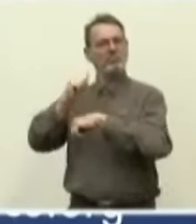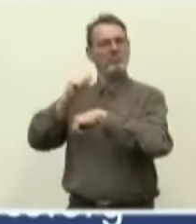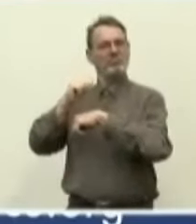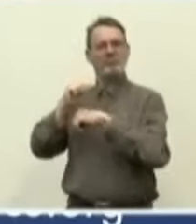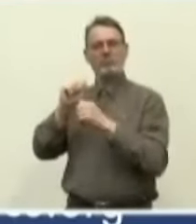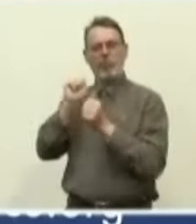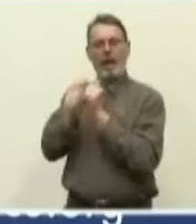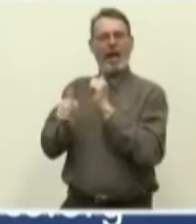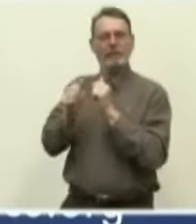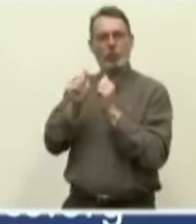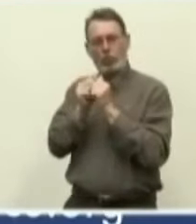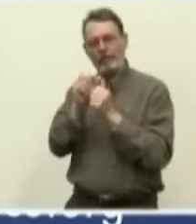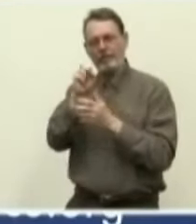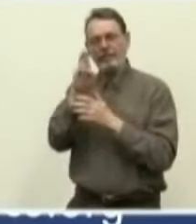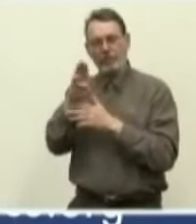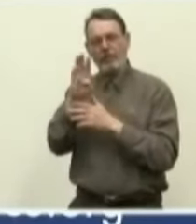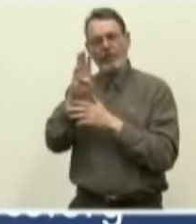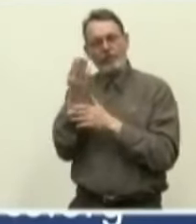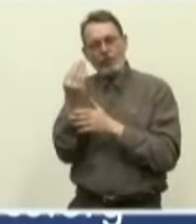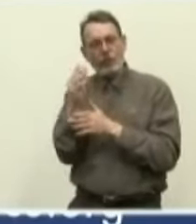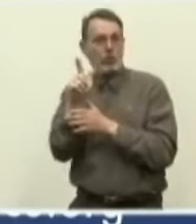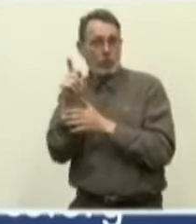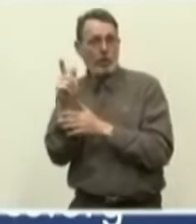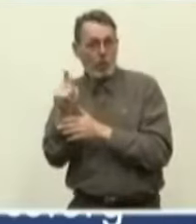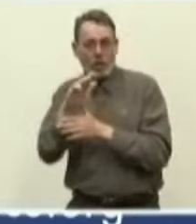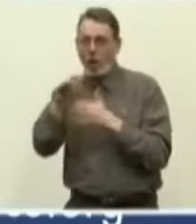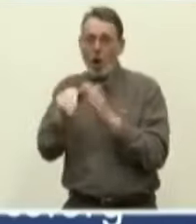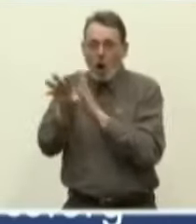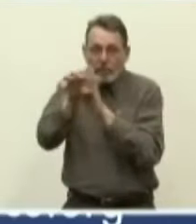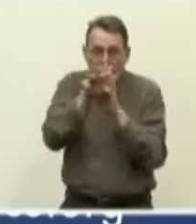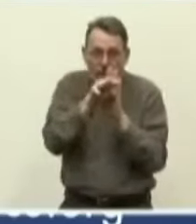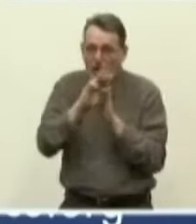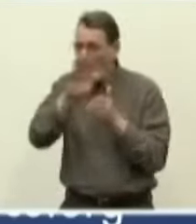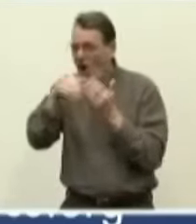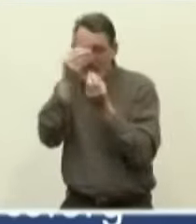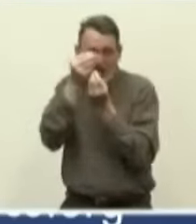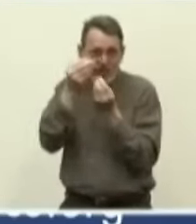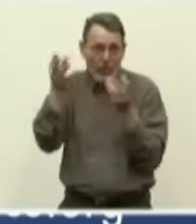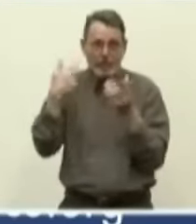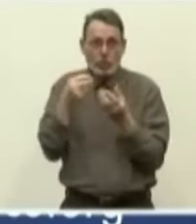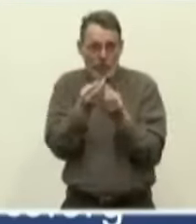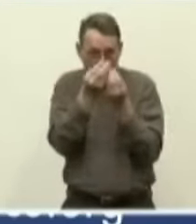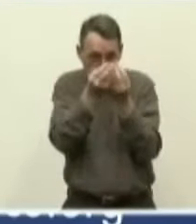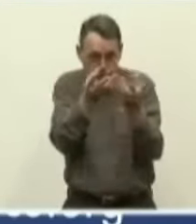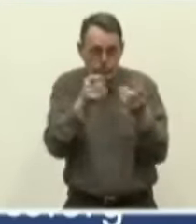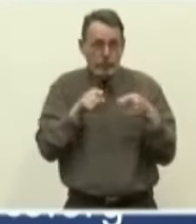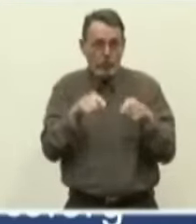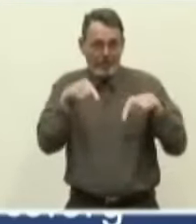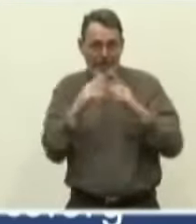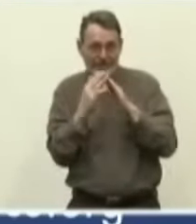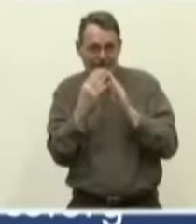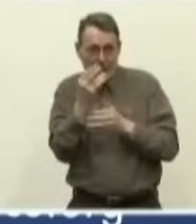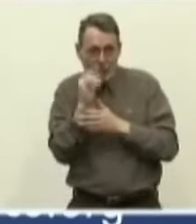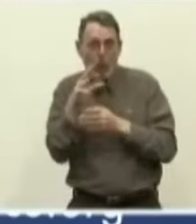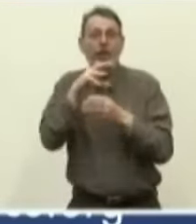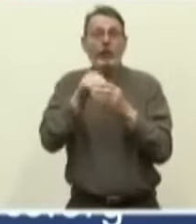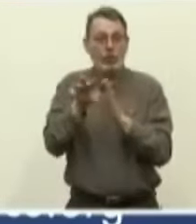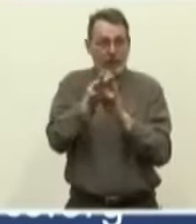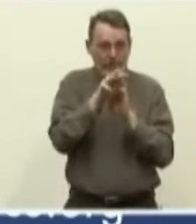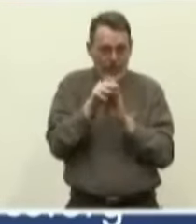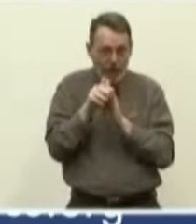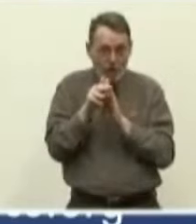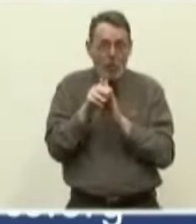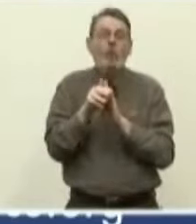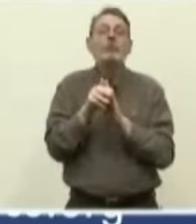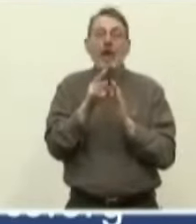1421. All the footage or all the information we will release in this town hall, including video footage and